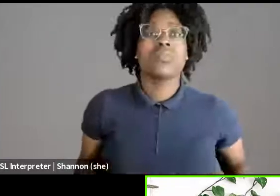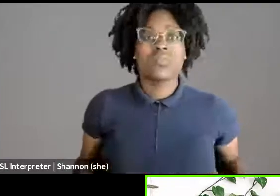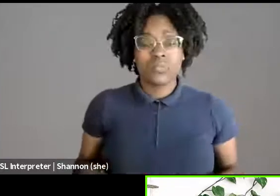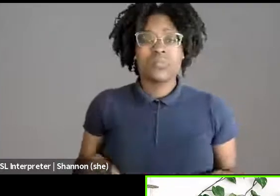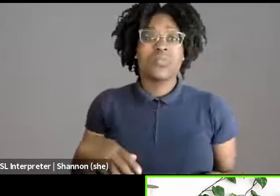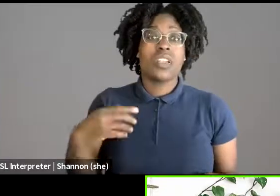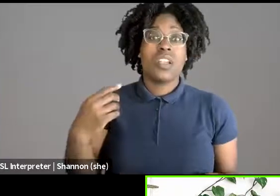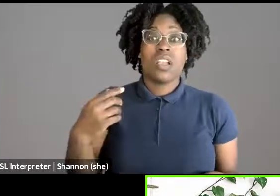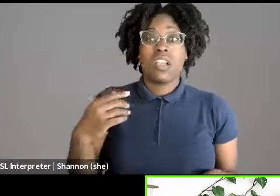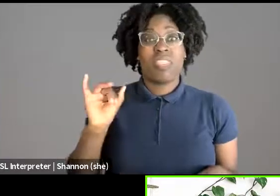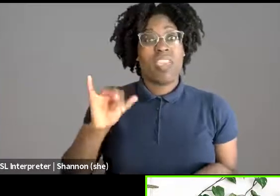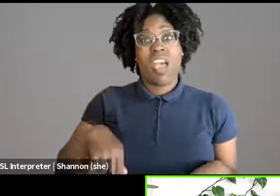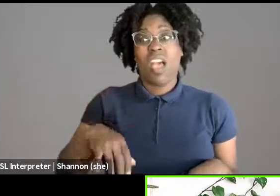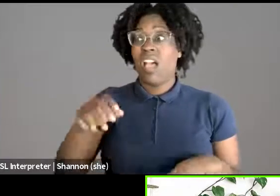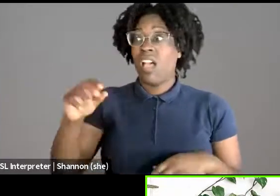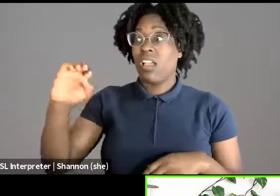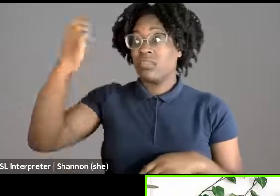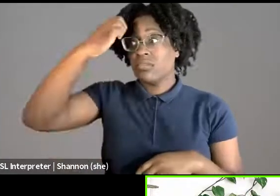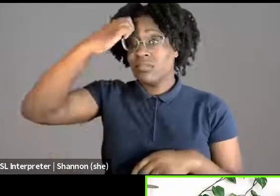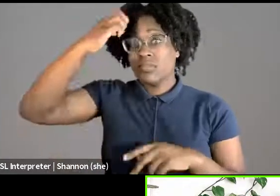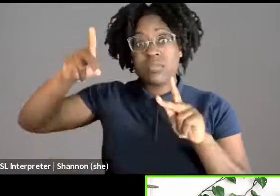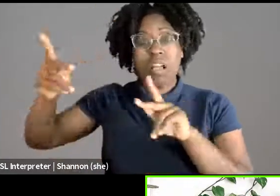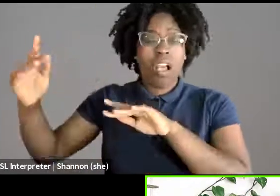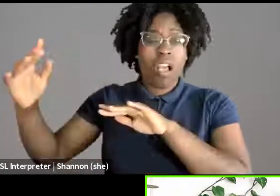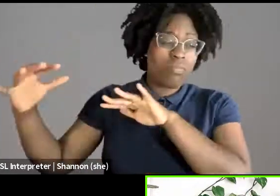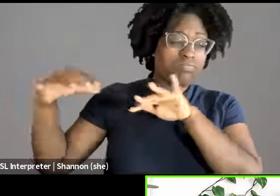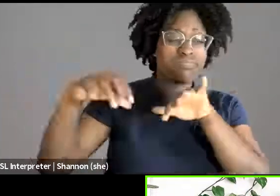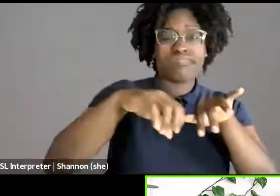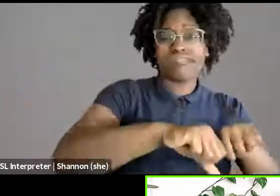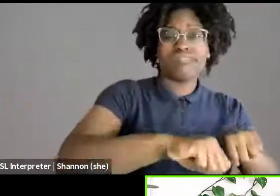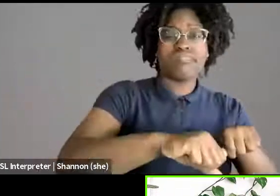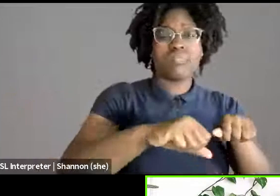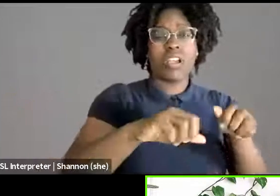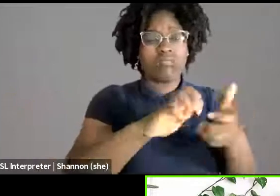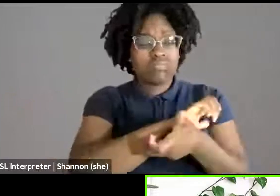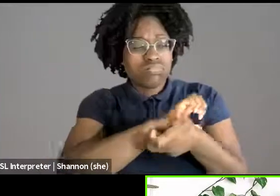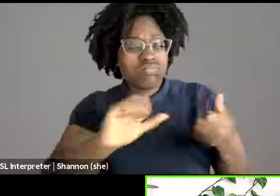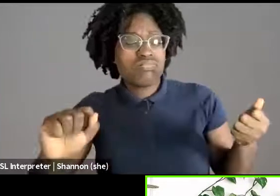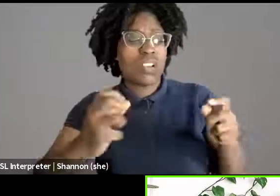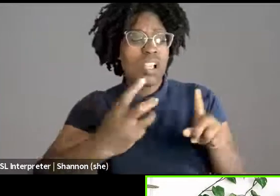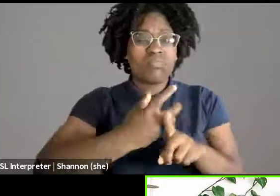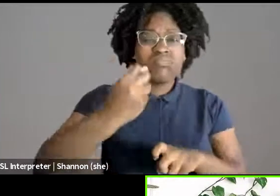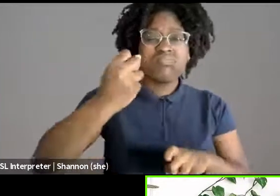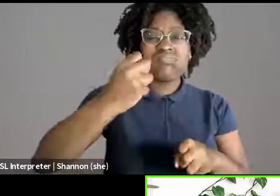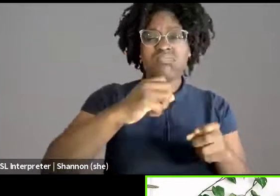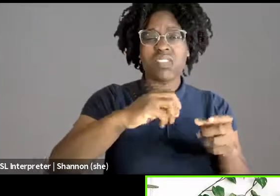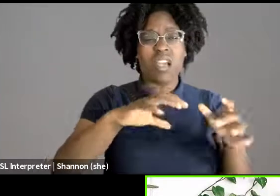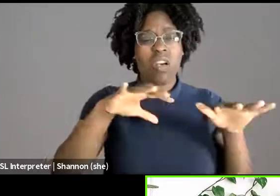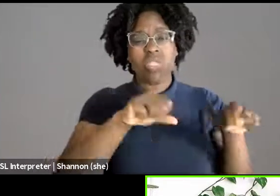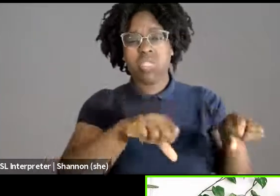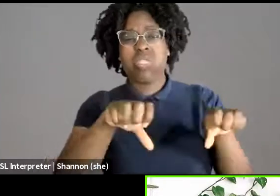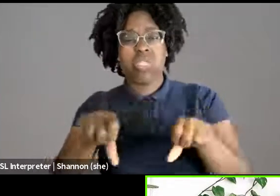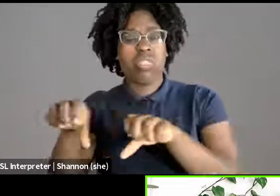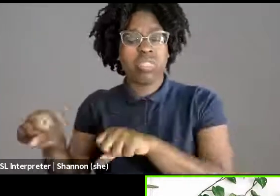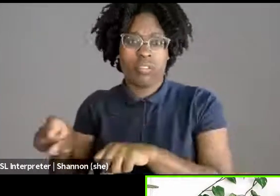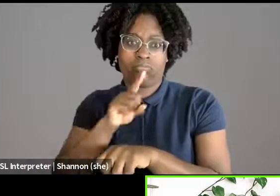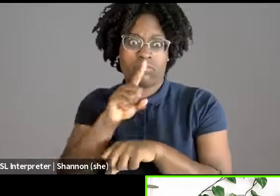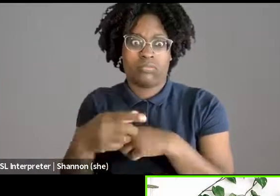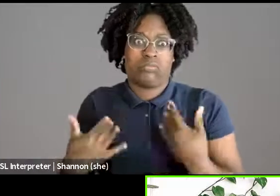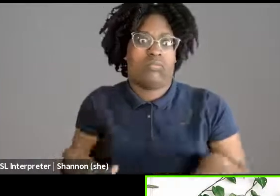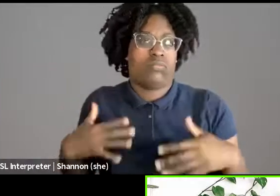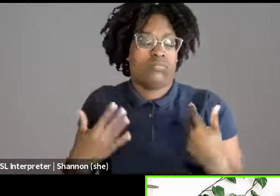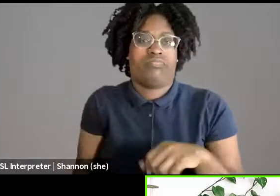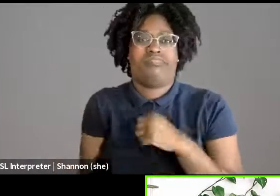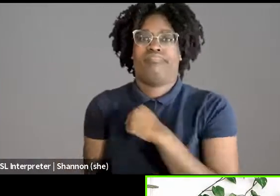just profound and traumatizing ways. I don't want to gloss over anything, but I also don't want to center just